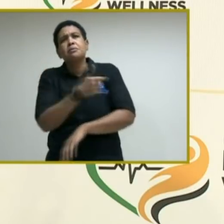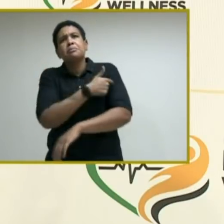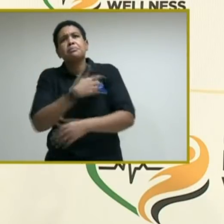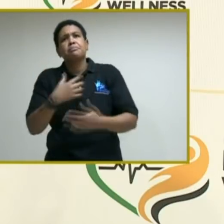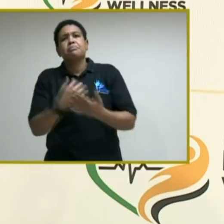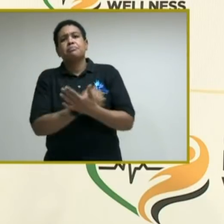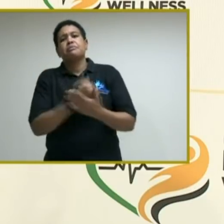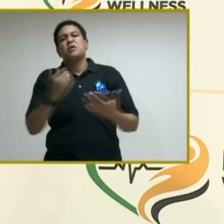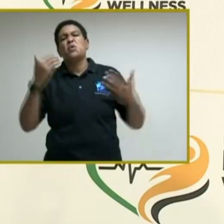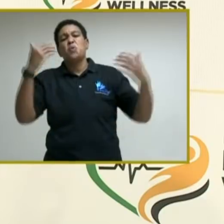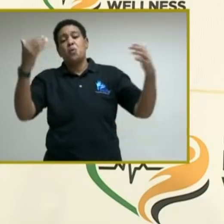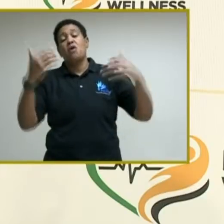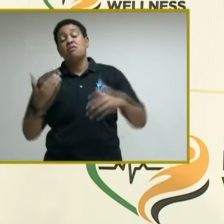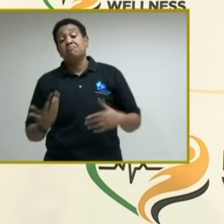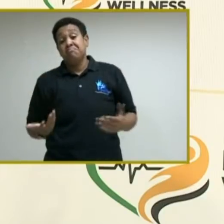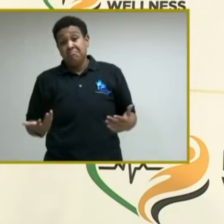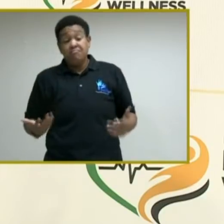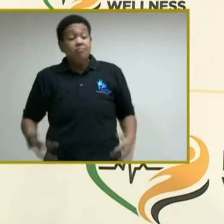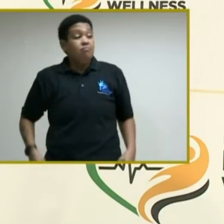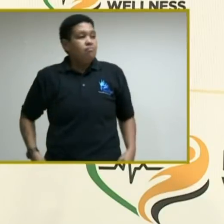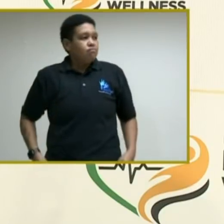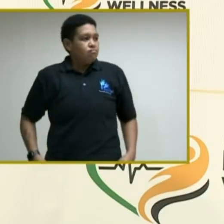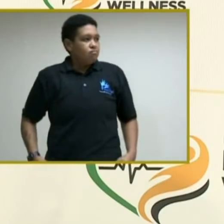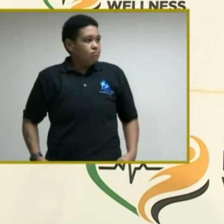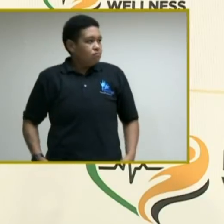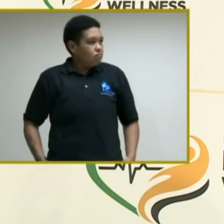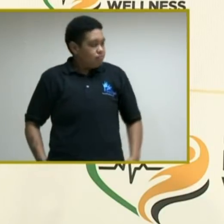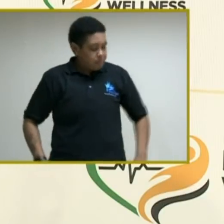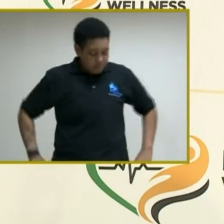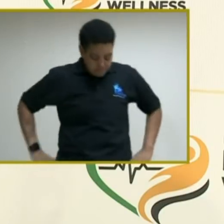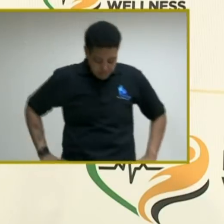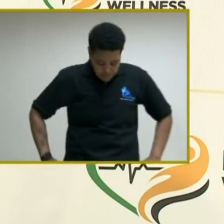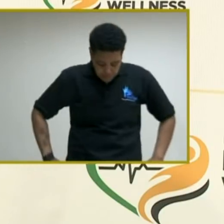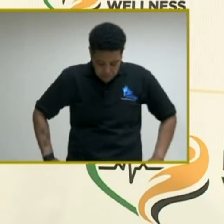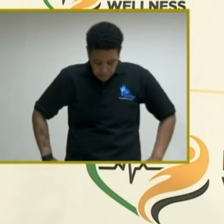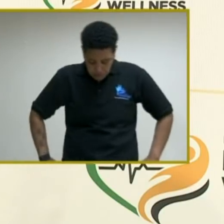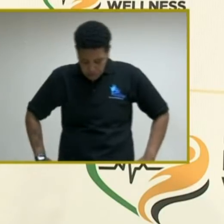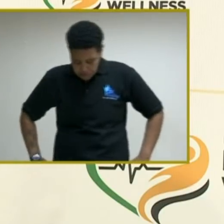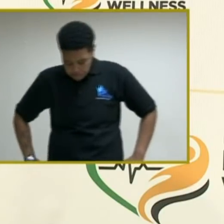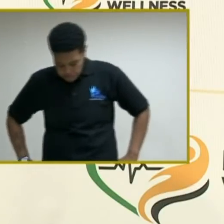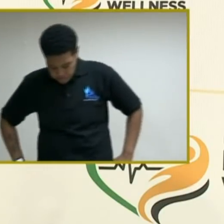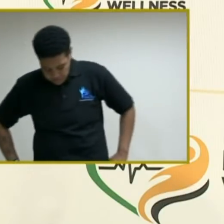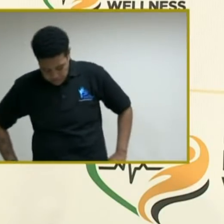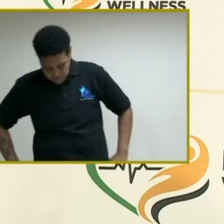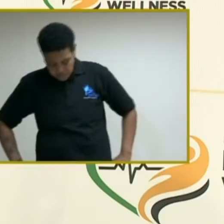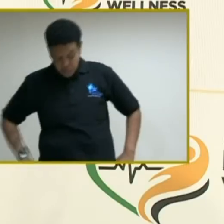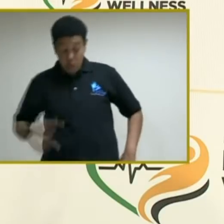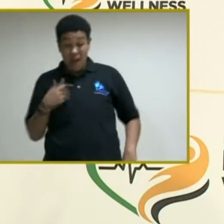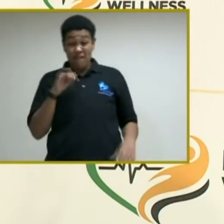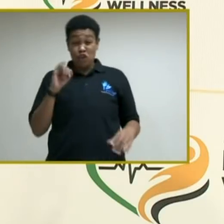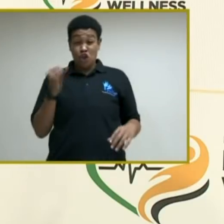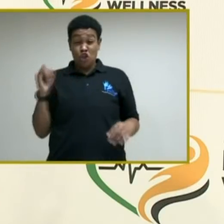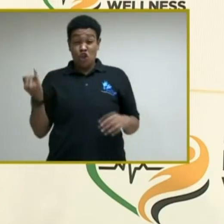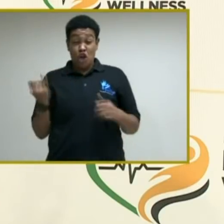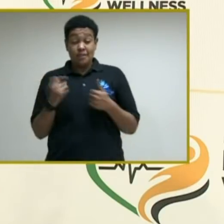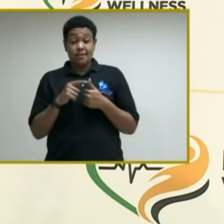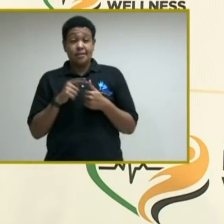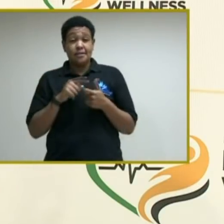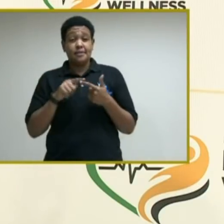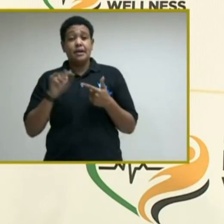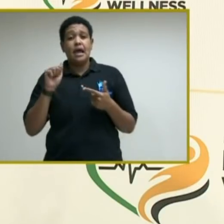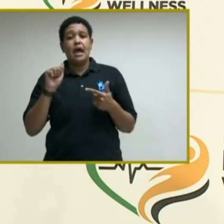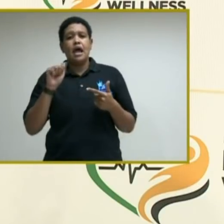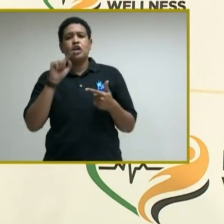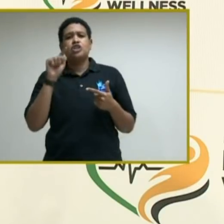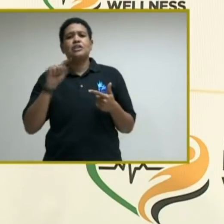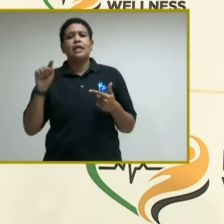out and get vaccinated. We have vaccines, the Johnson & Johnson single dose, the AstraZeneca double dose, and I want to